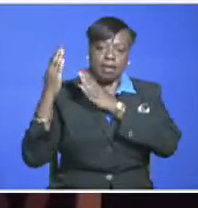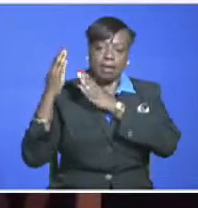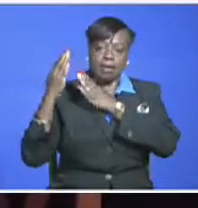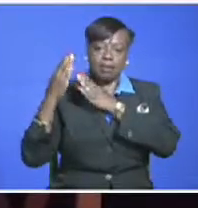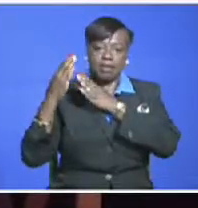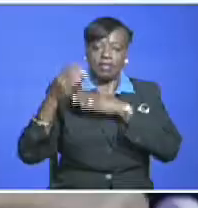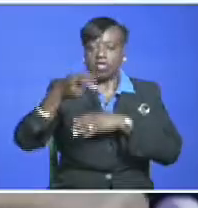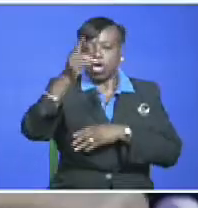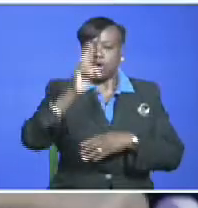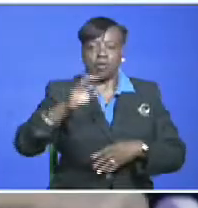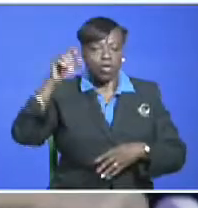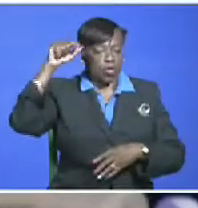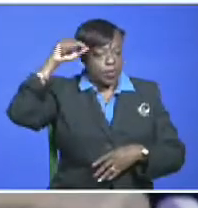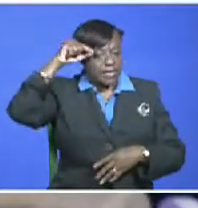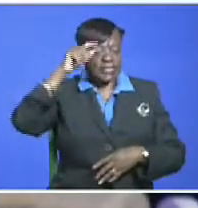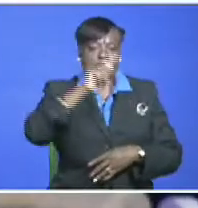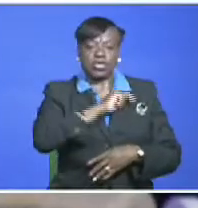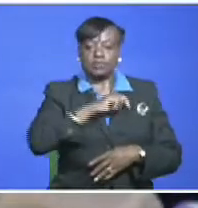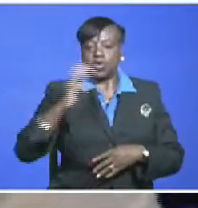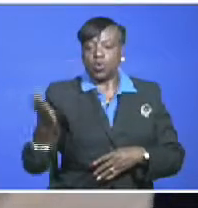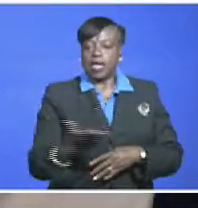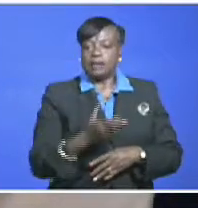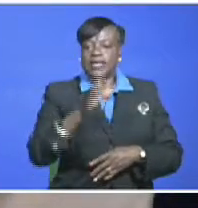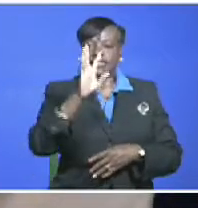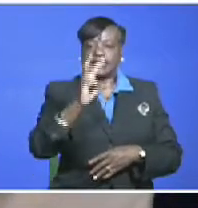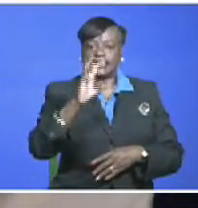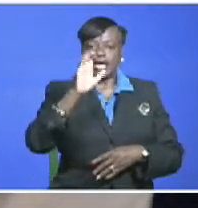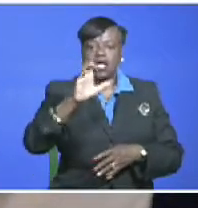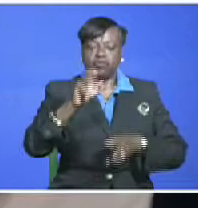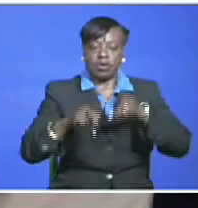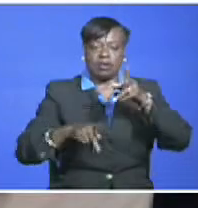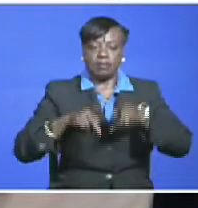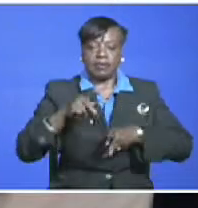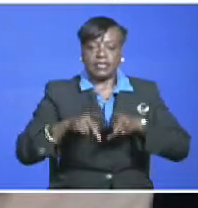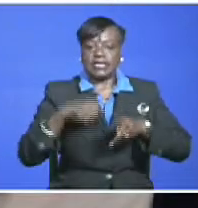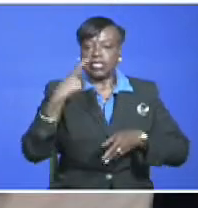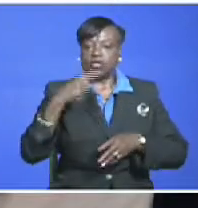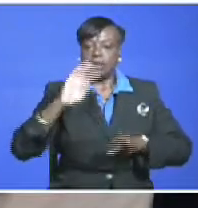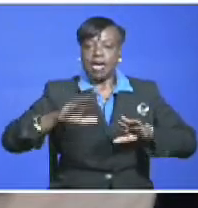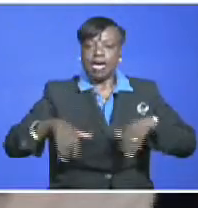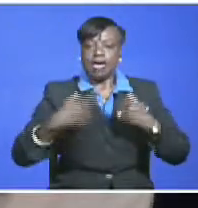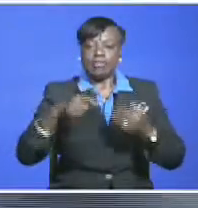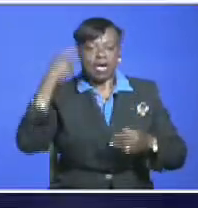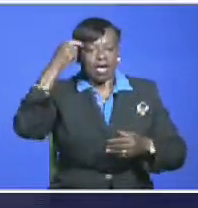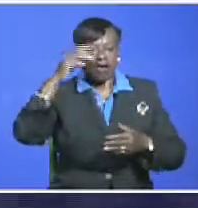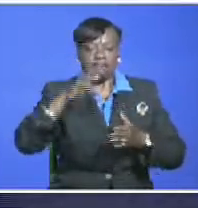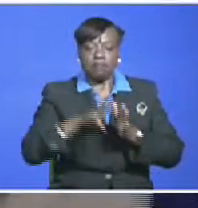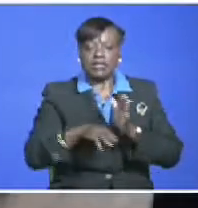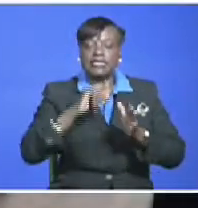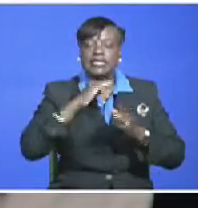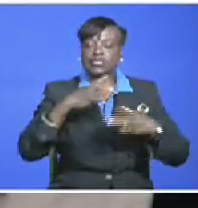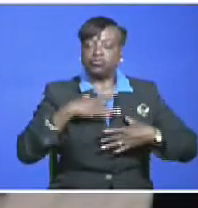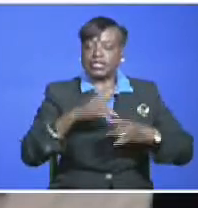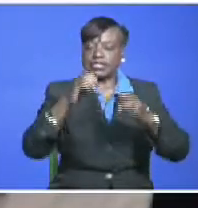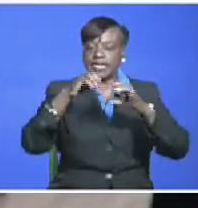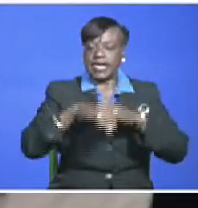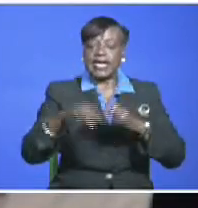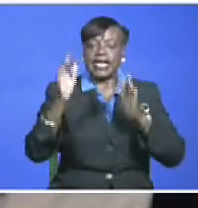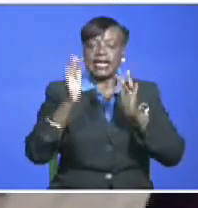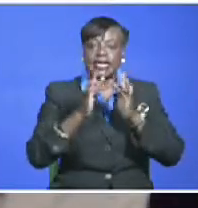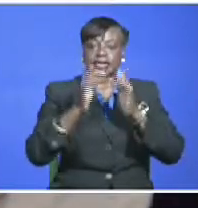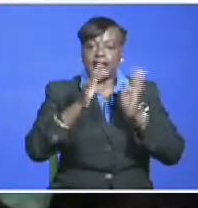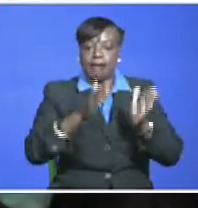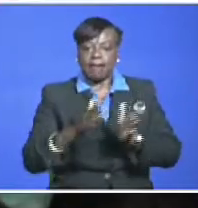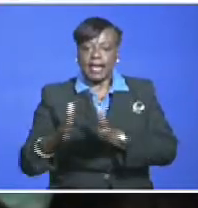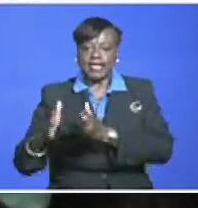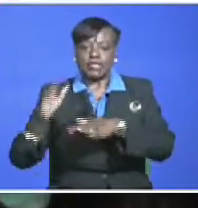Thompson, welcomed the 600 participants. He told them how the government is very much interested in these technologies and plans are